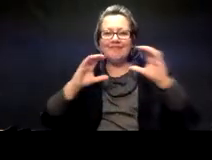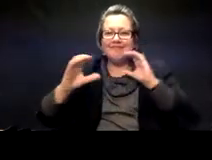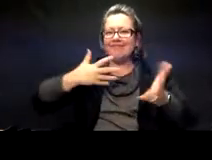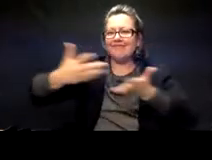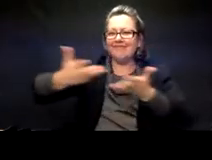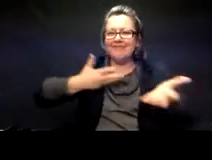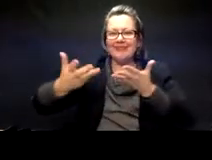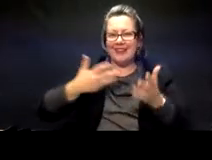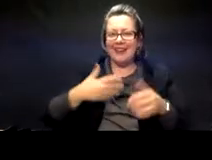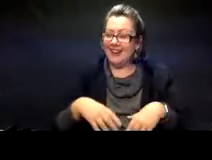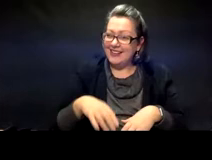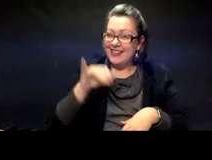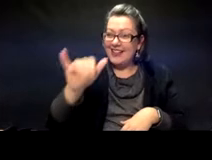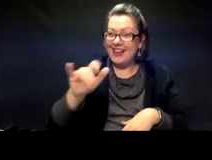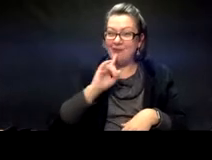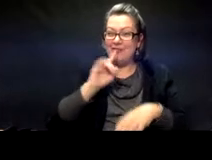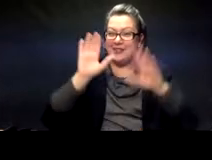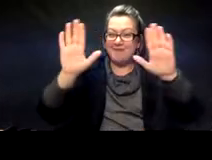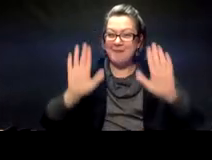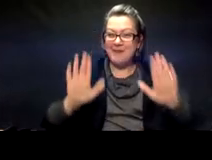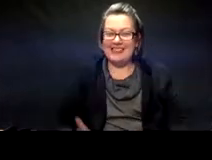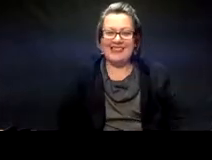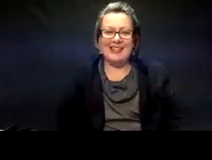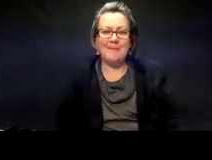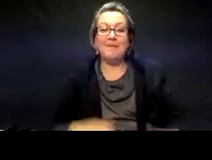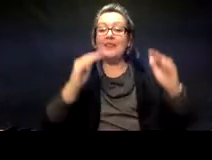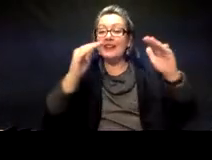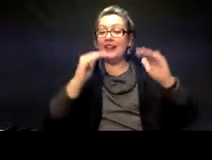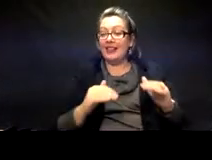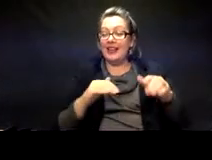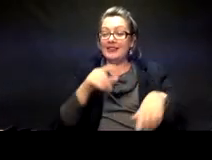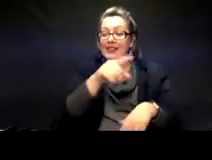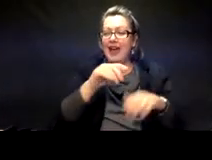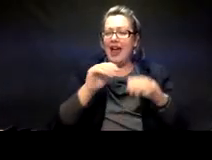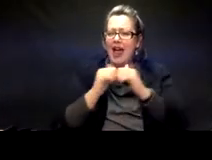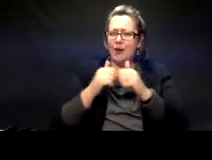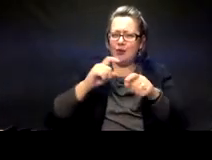mine. So it just helps with the communication. It's really amazing.